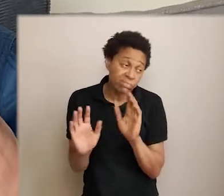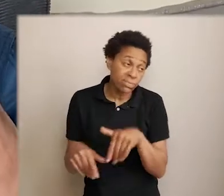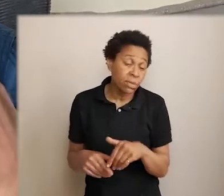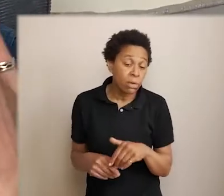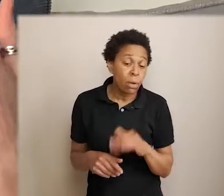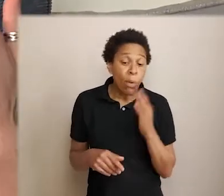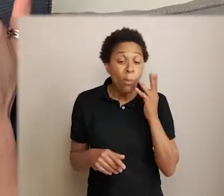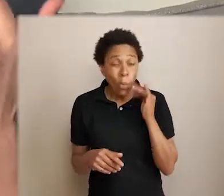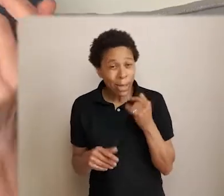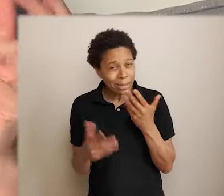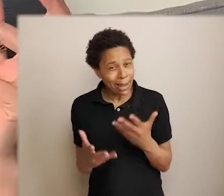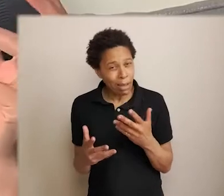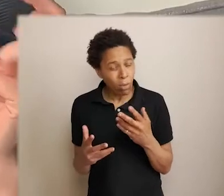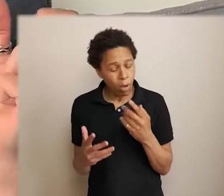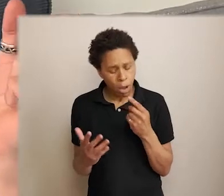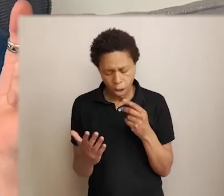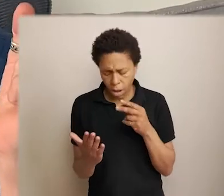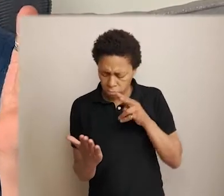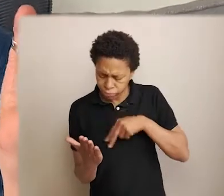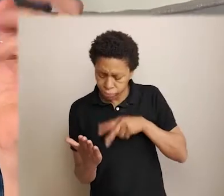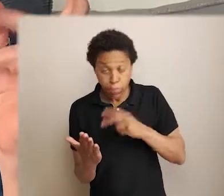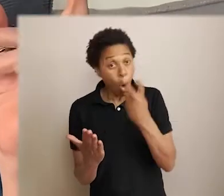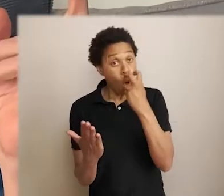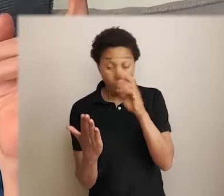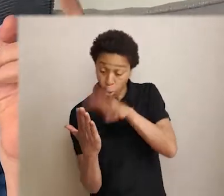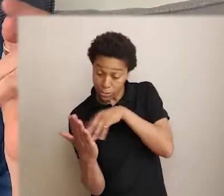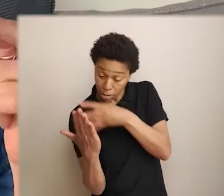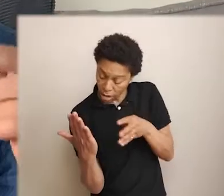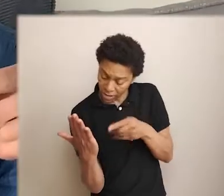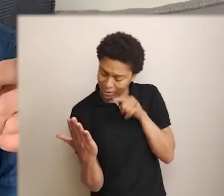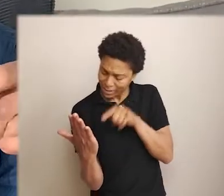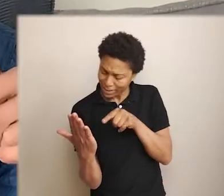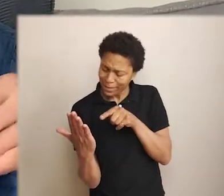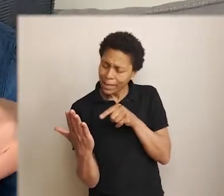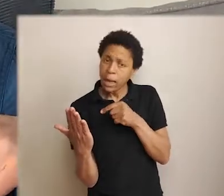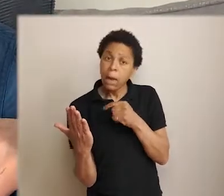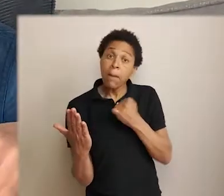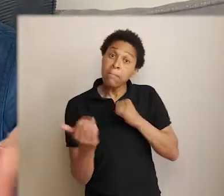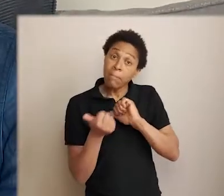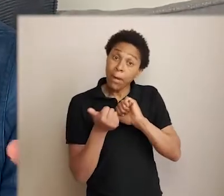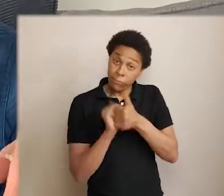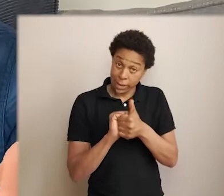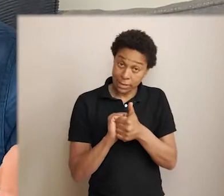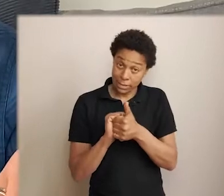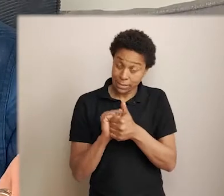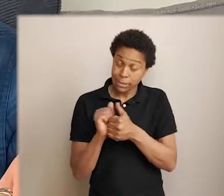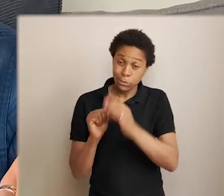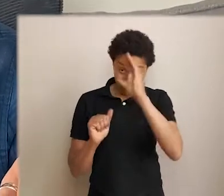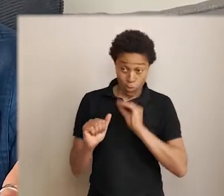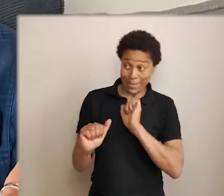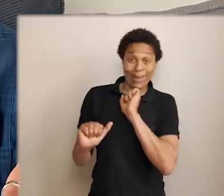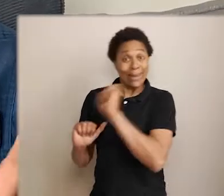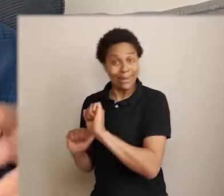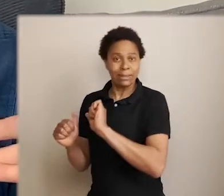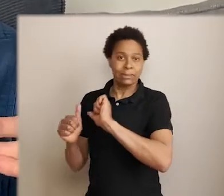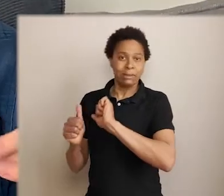diary, I see my first boyfriend at 16 told me that his friend thought I was a lesbian. I dismissed this as